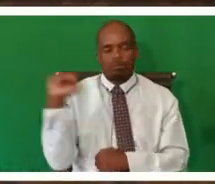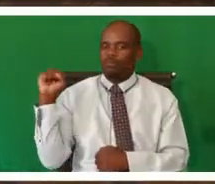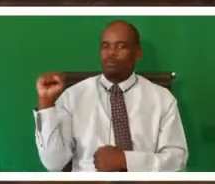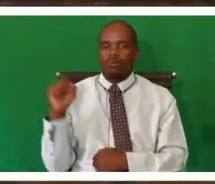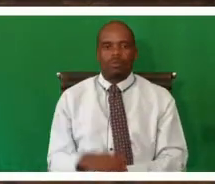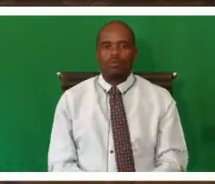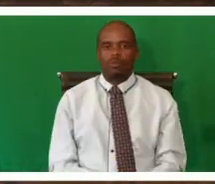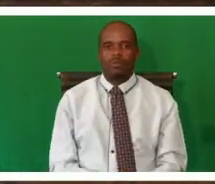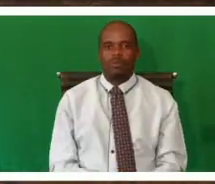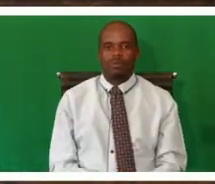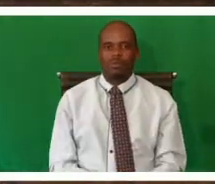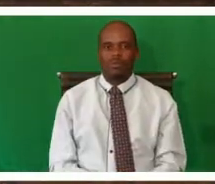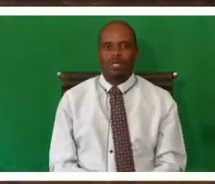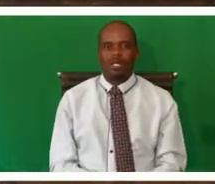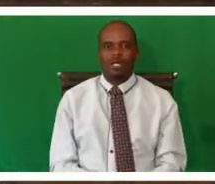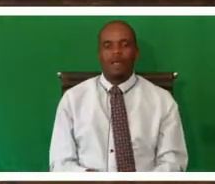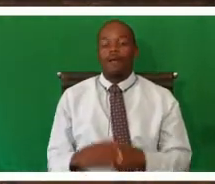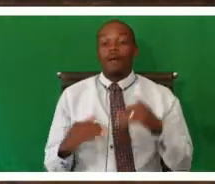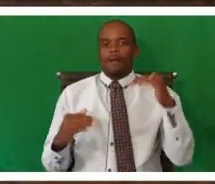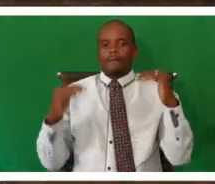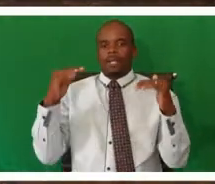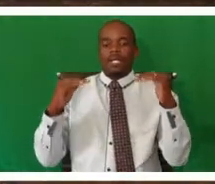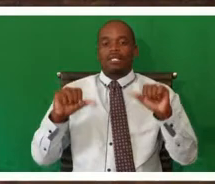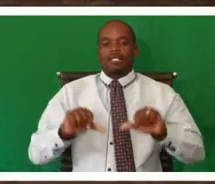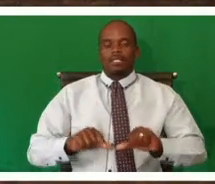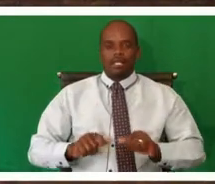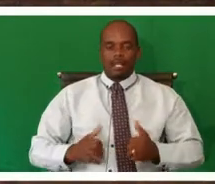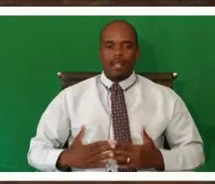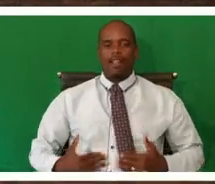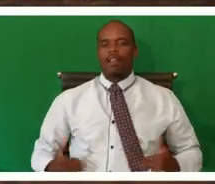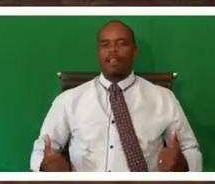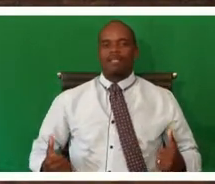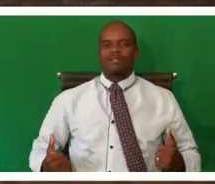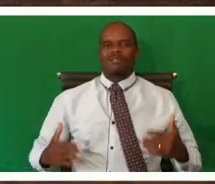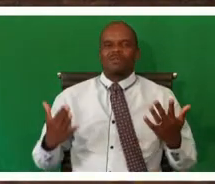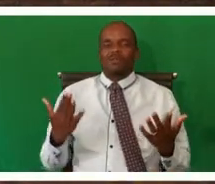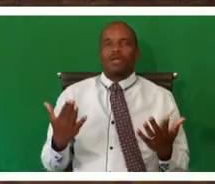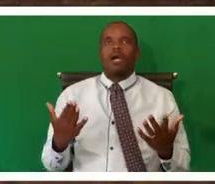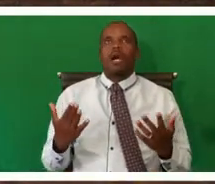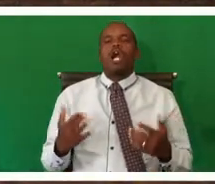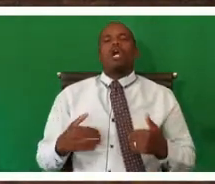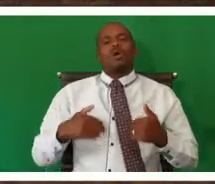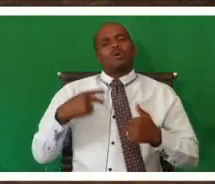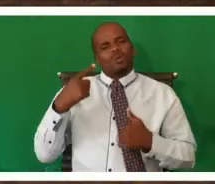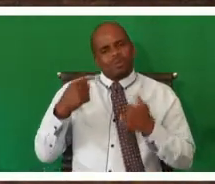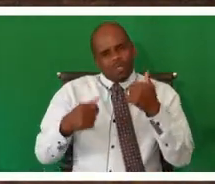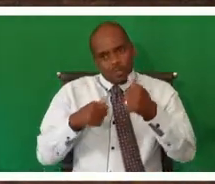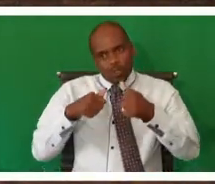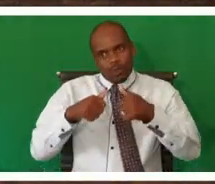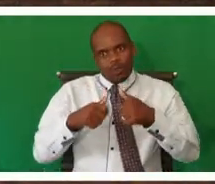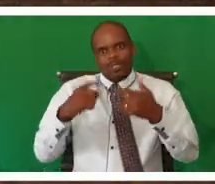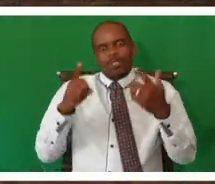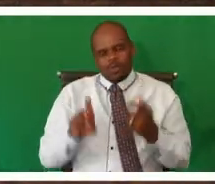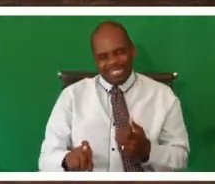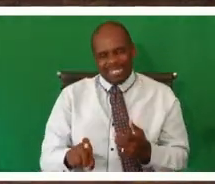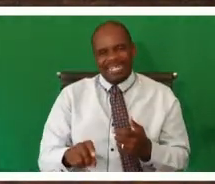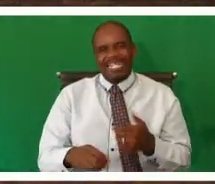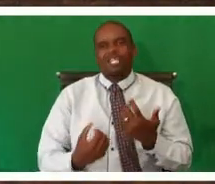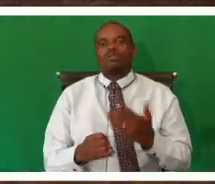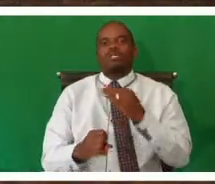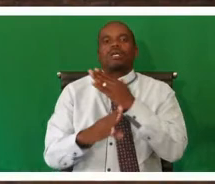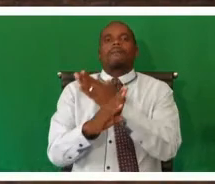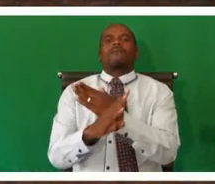balancing lives and livelihoods, we will still do all that we can to prevent the spread of